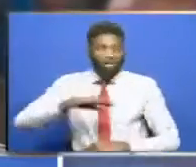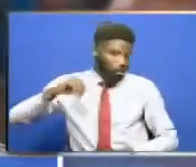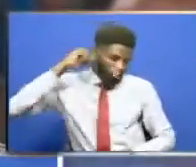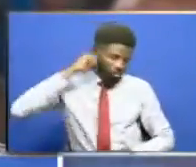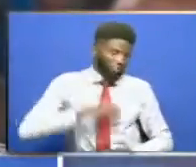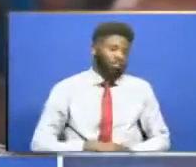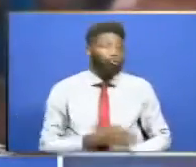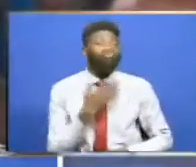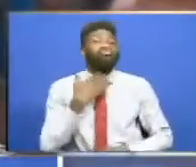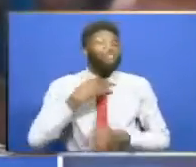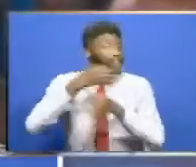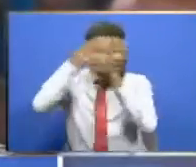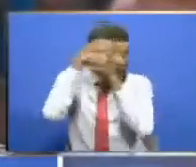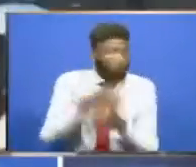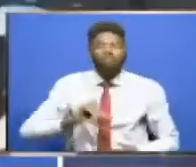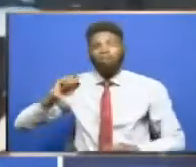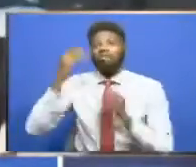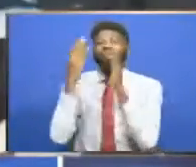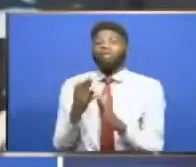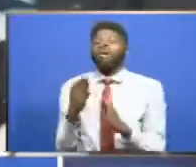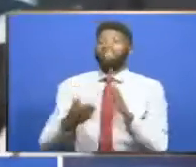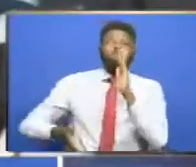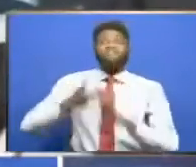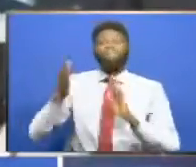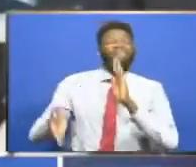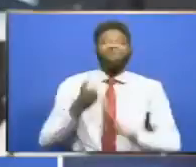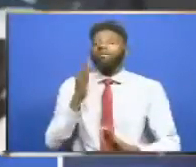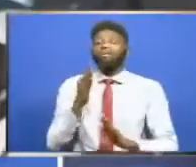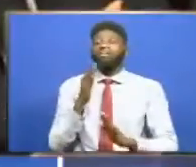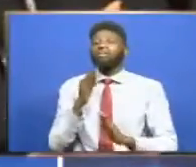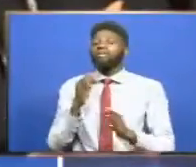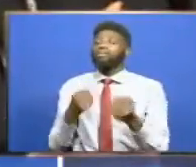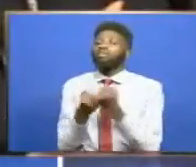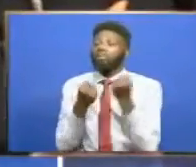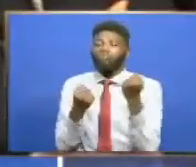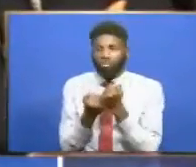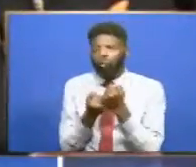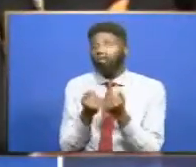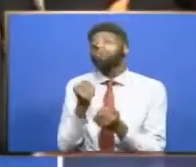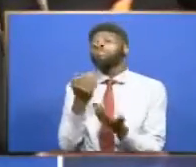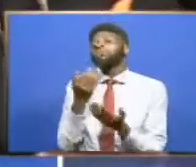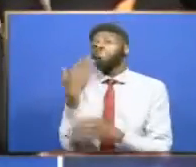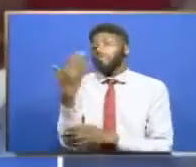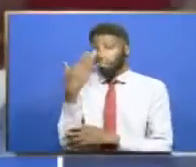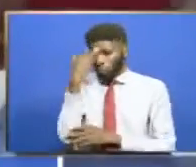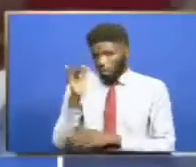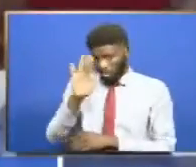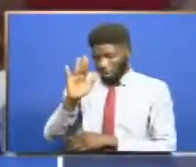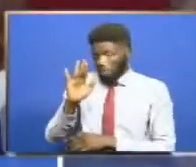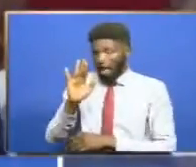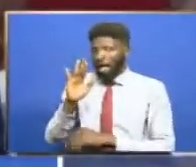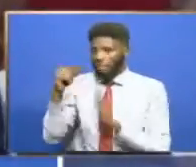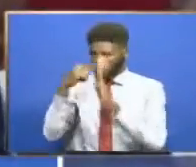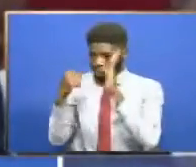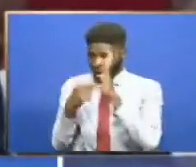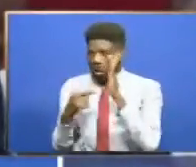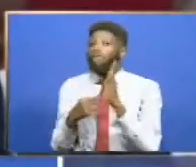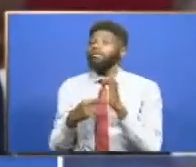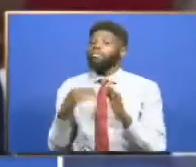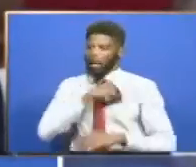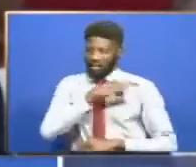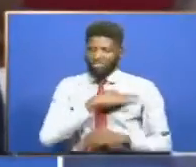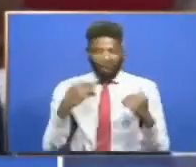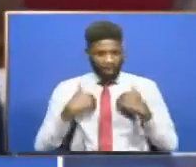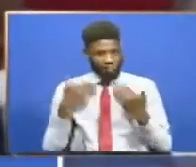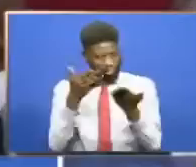force Kenyans to support the document in a hurry just because their issues have been well addressed in the document. I know that there are those who believe that